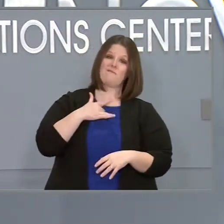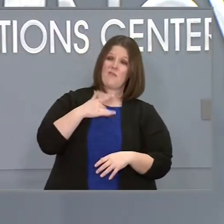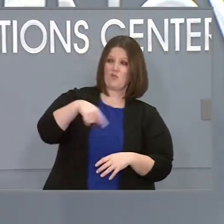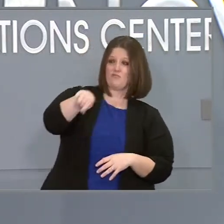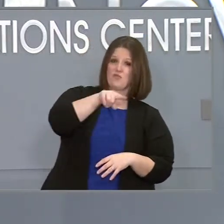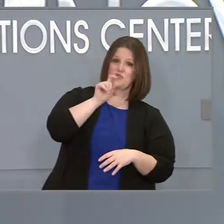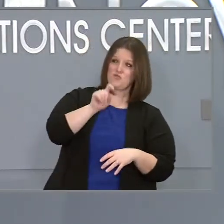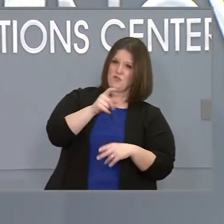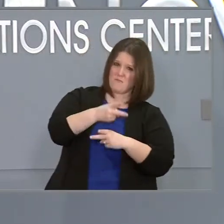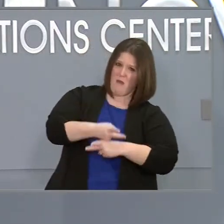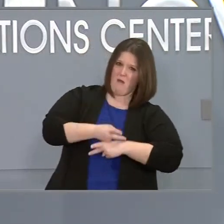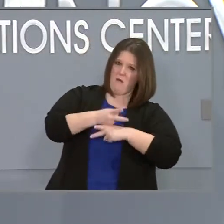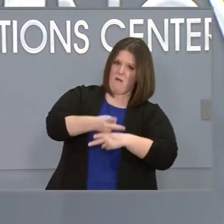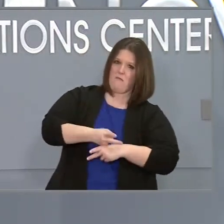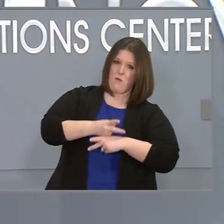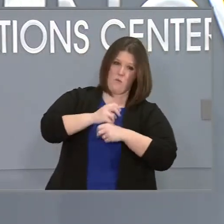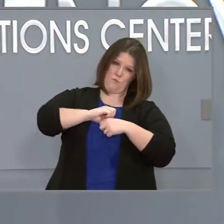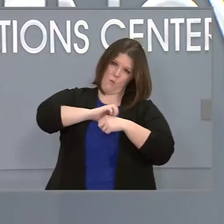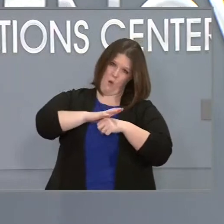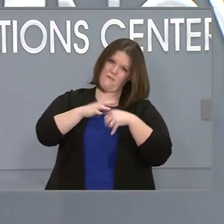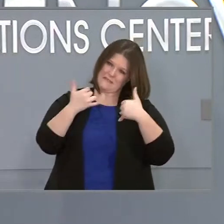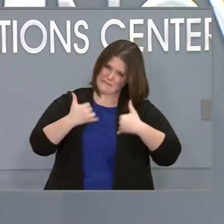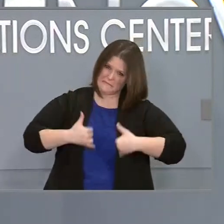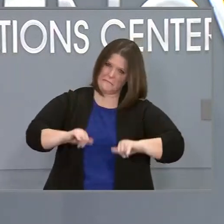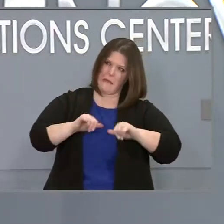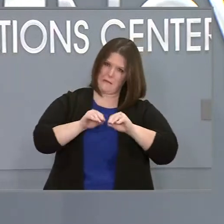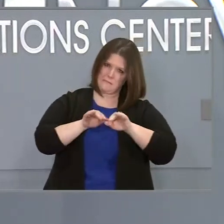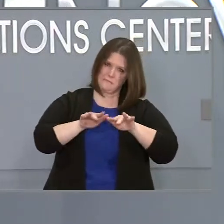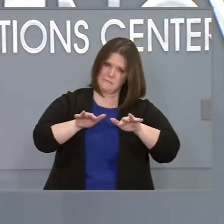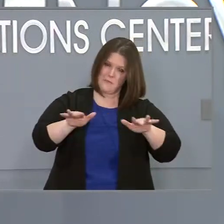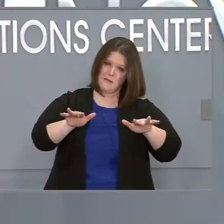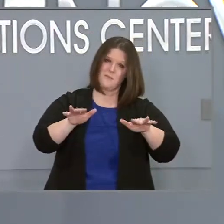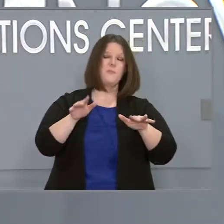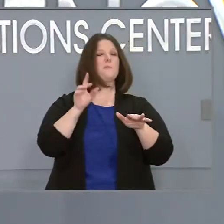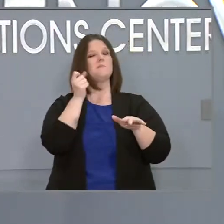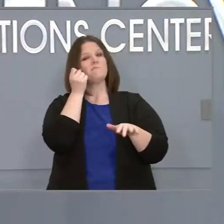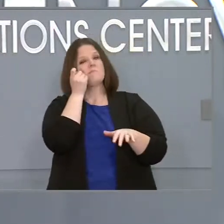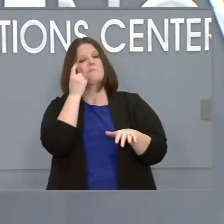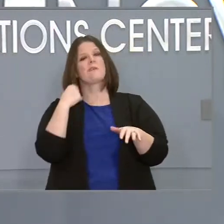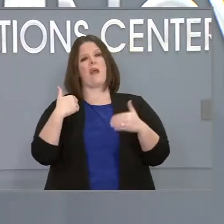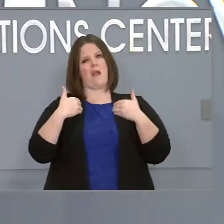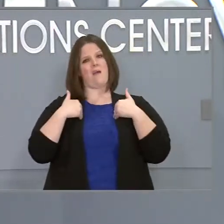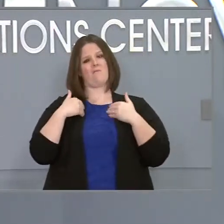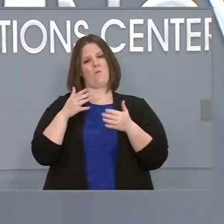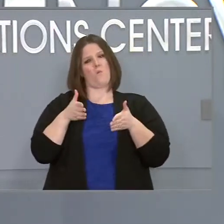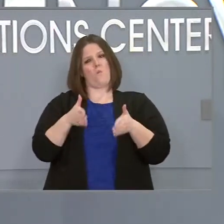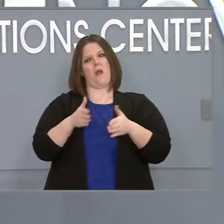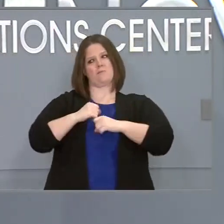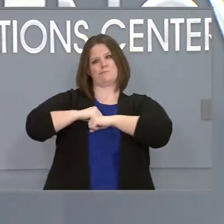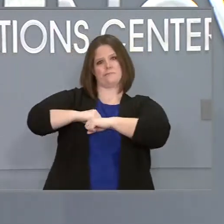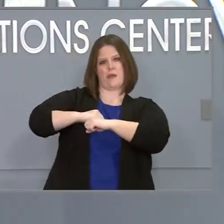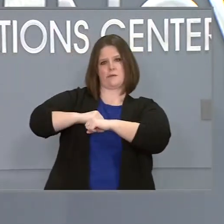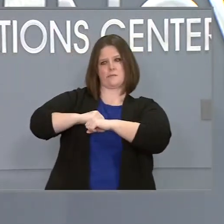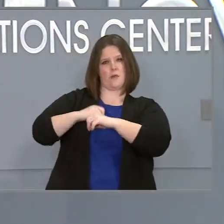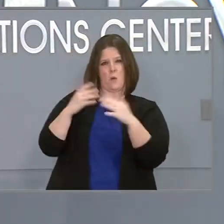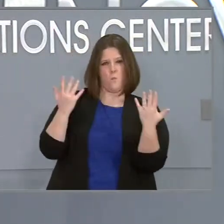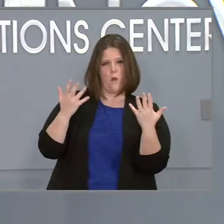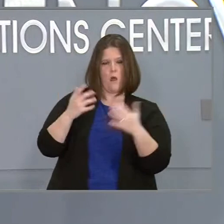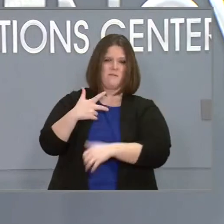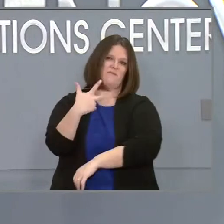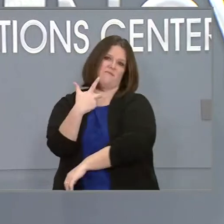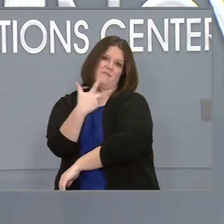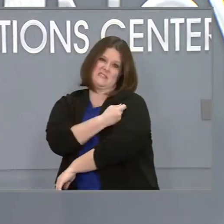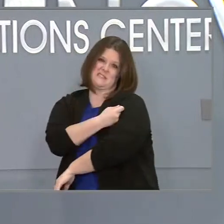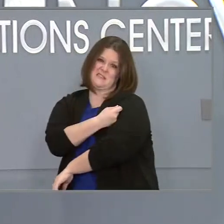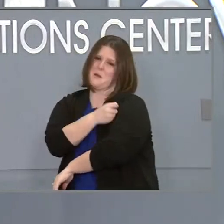virus is still here, but we have tools in order to beat back this pandemic, vaccines being our most powerful tool. So